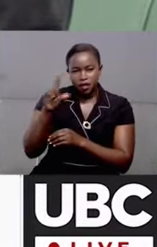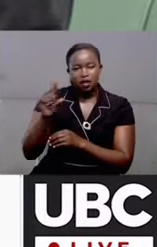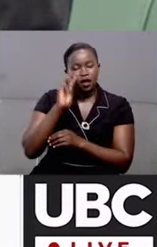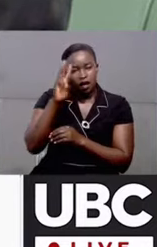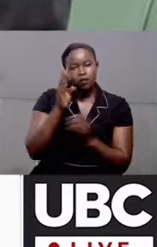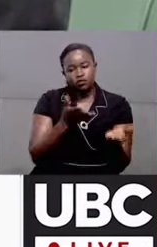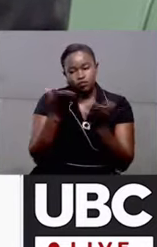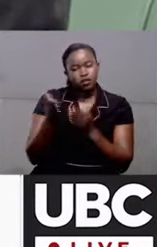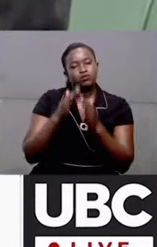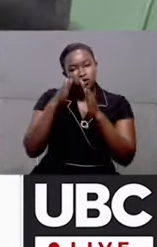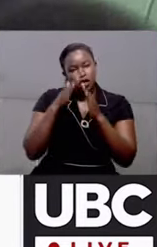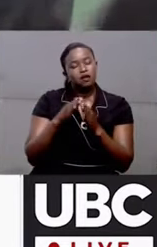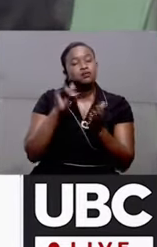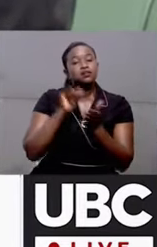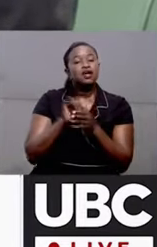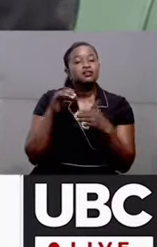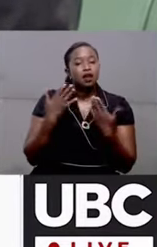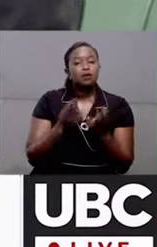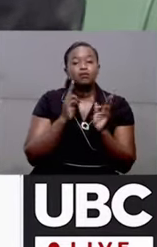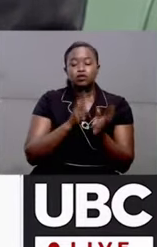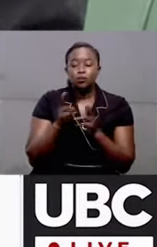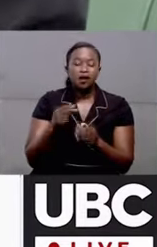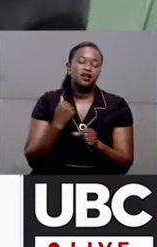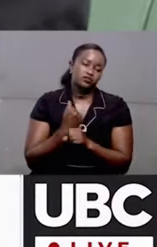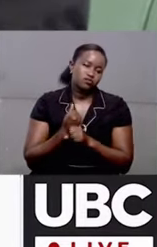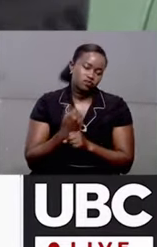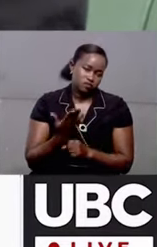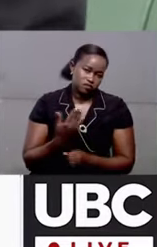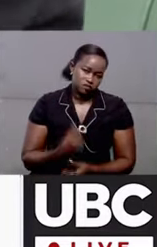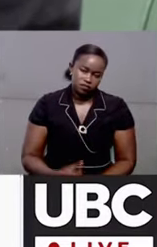Yes, that's how we normally do it.